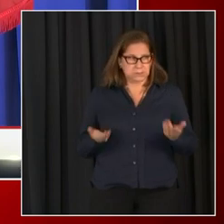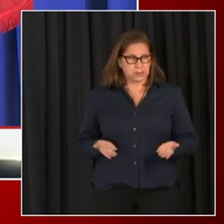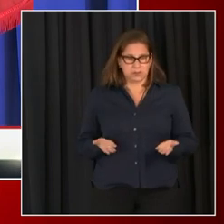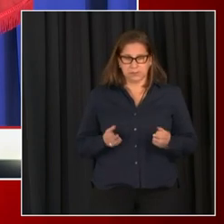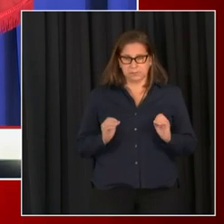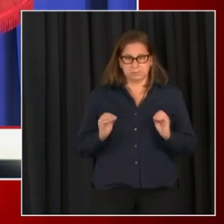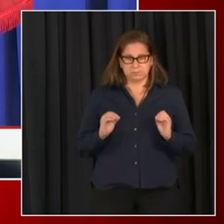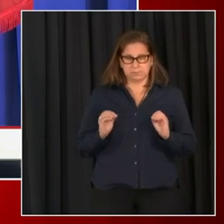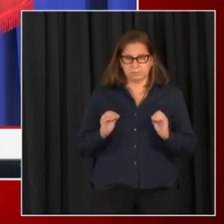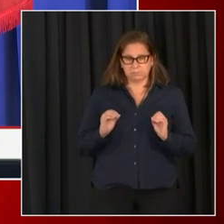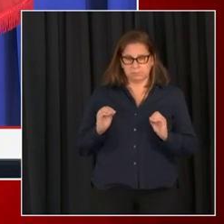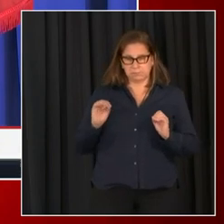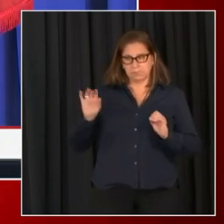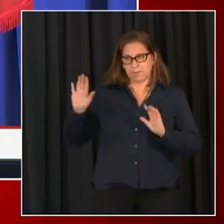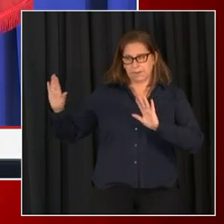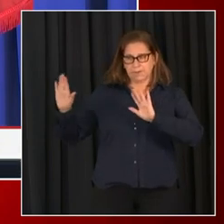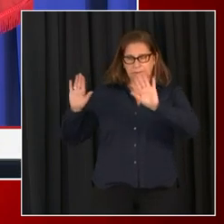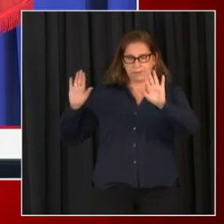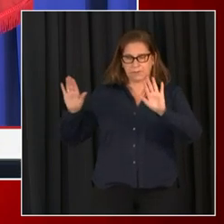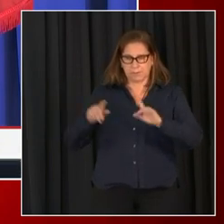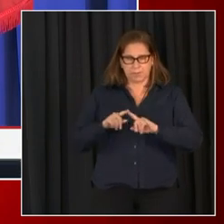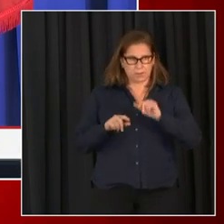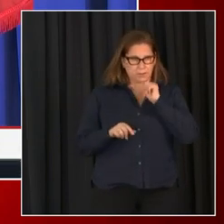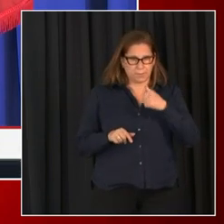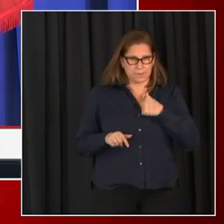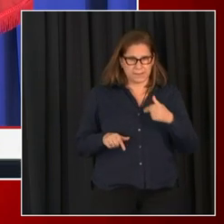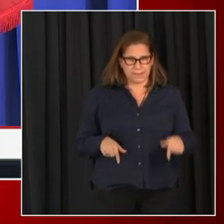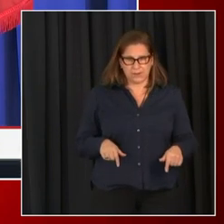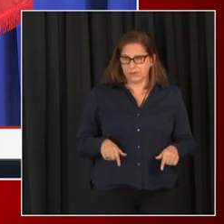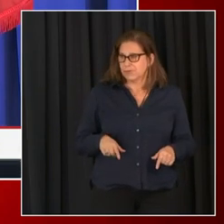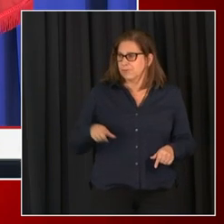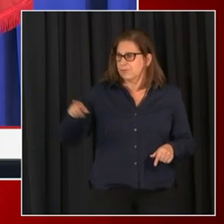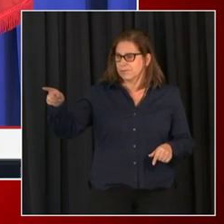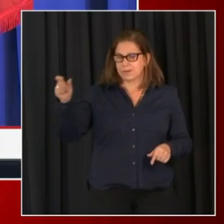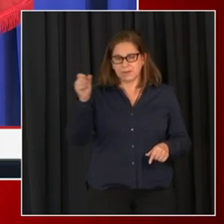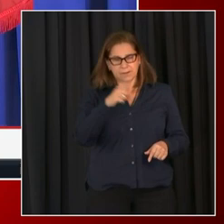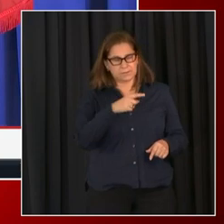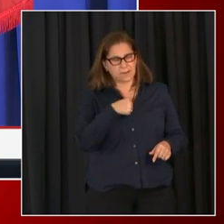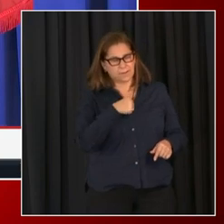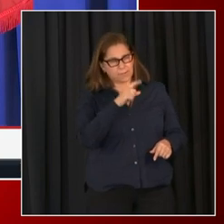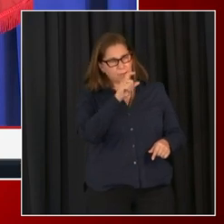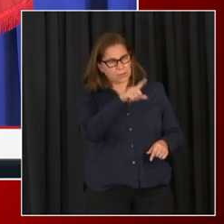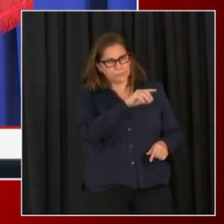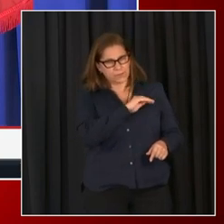Yes. Mayor, I'm interested in this employment story as well.